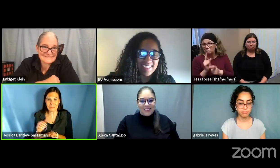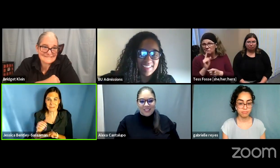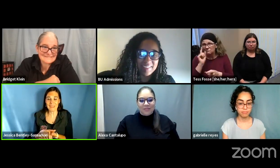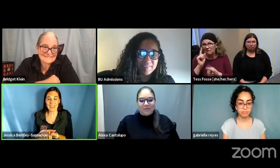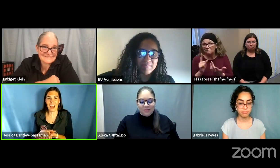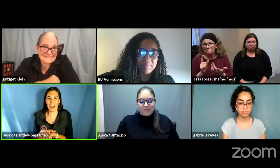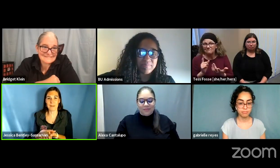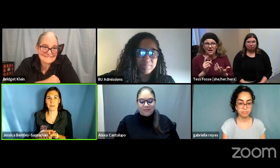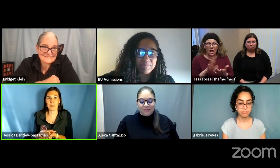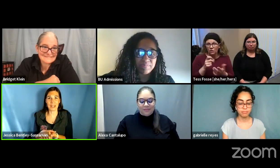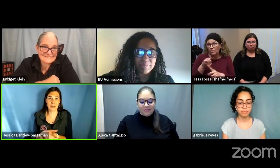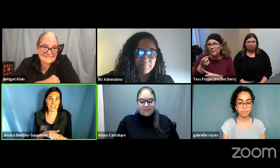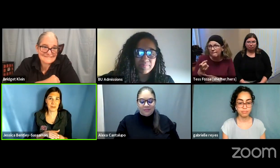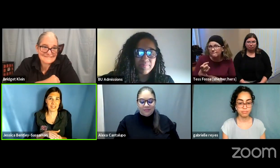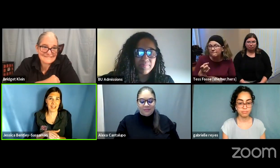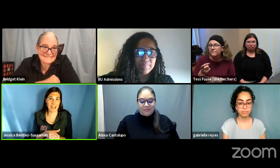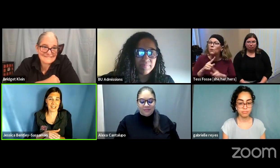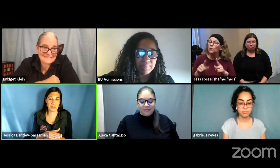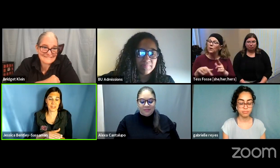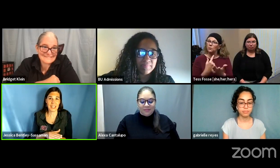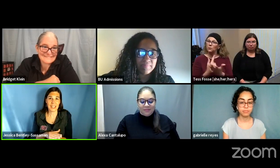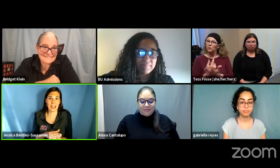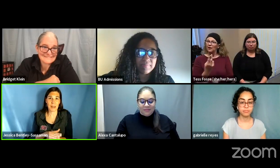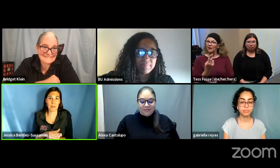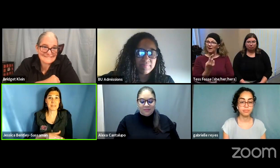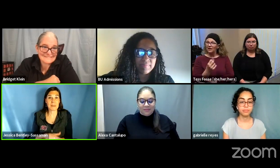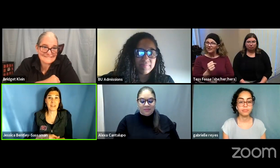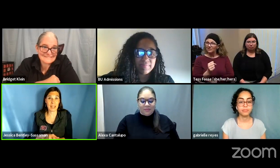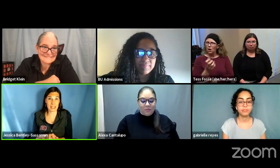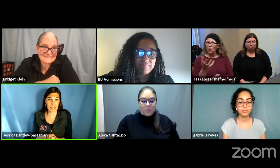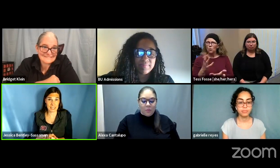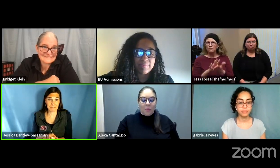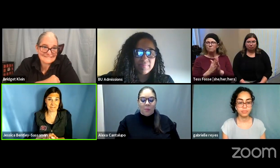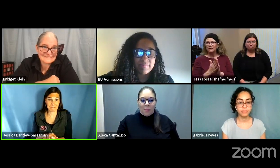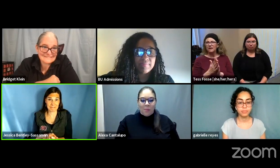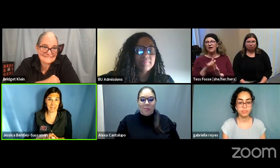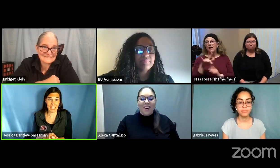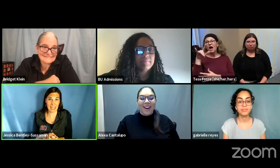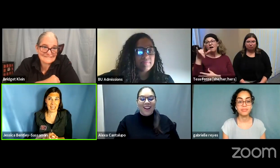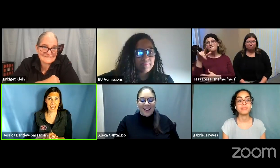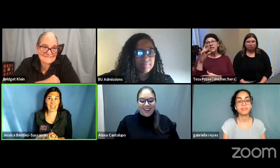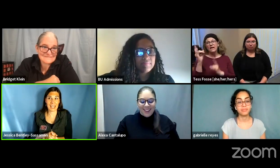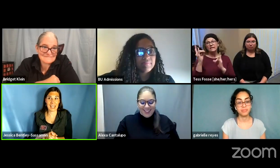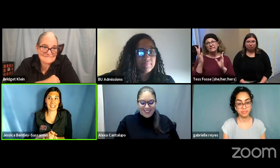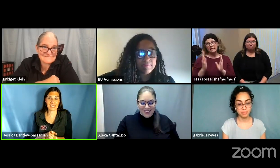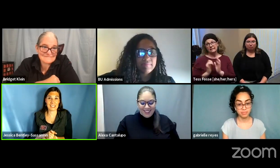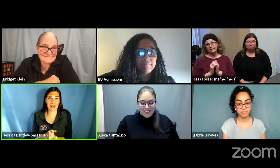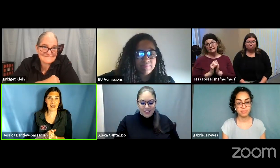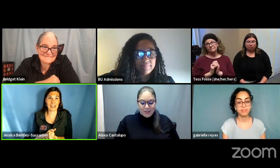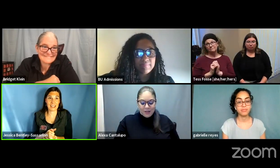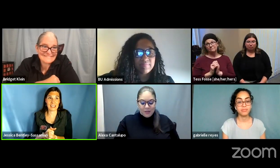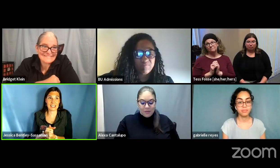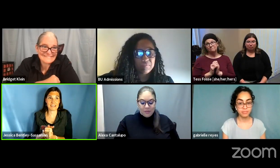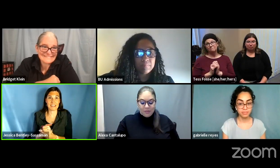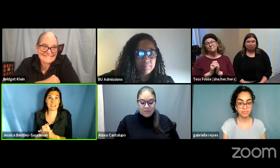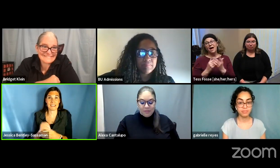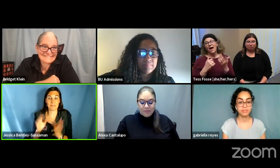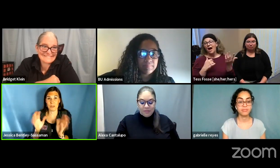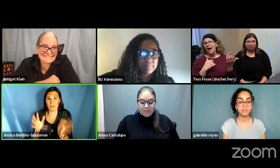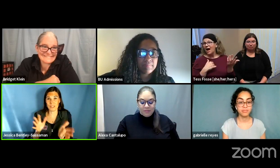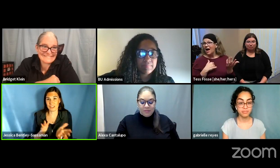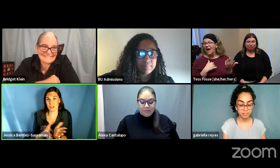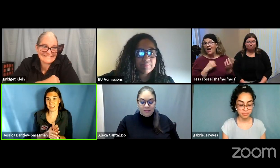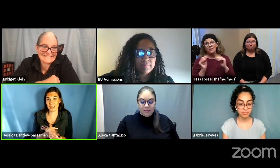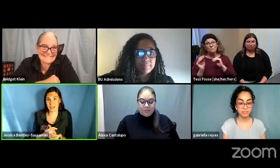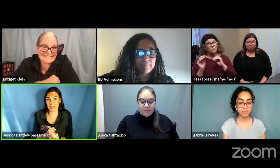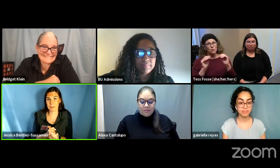him. But when I graduated high school, I wanted to be a flight attendant. And I